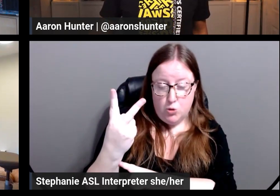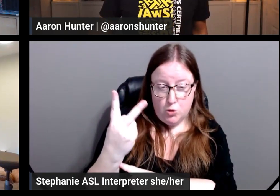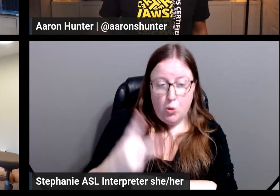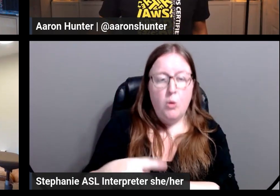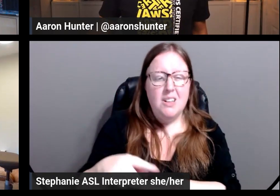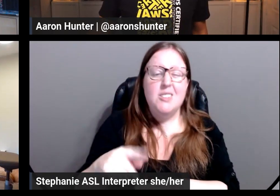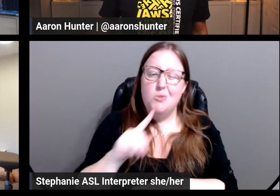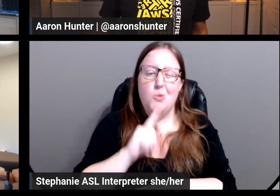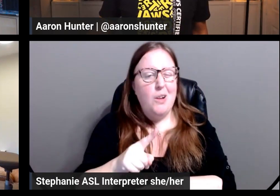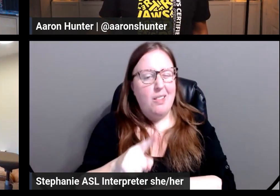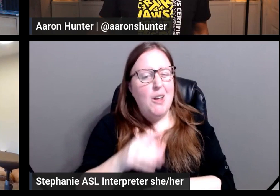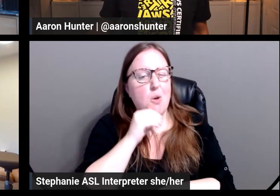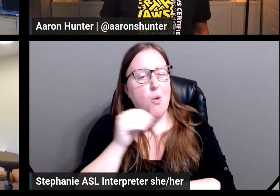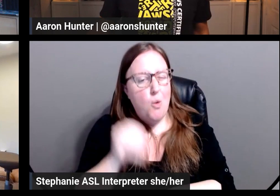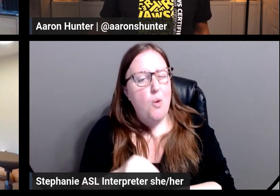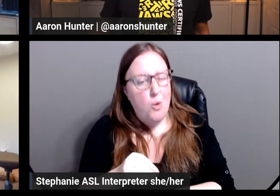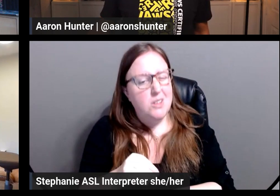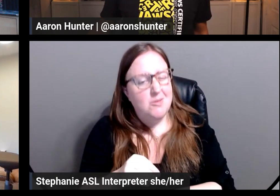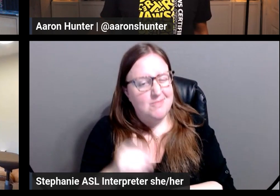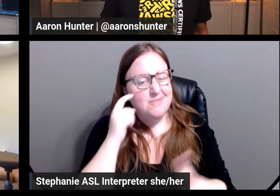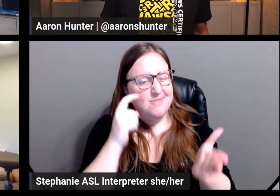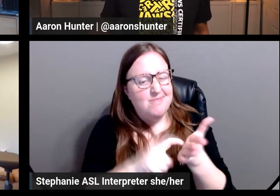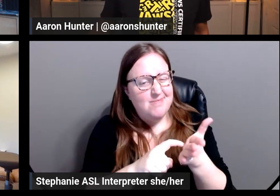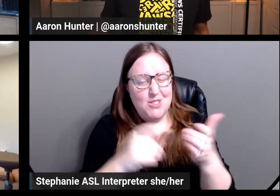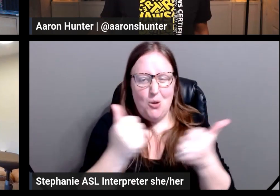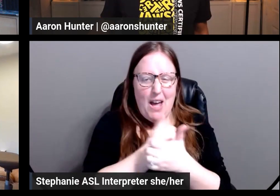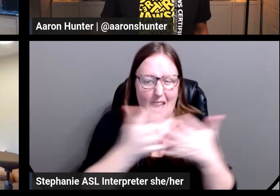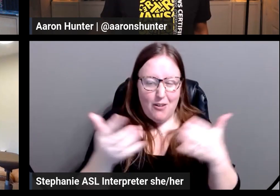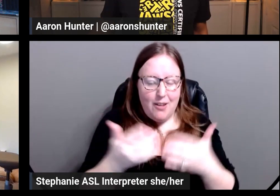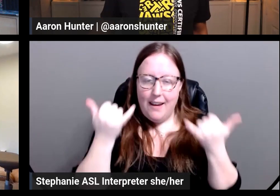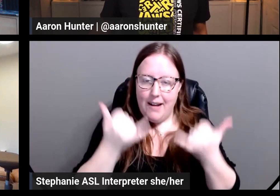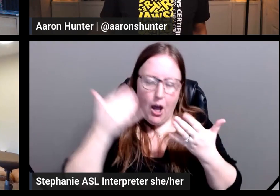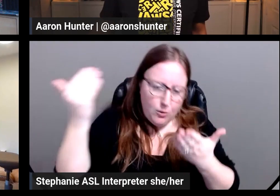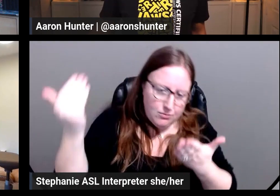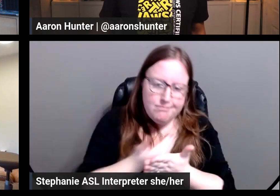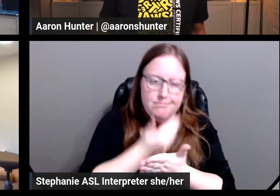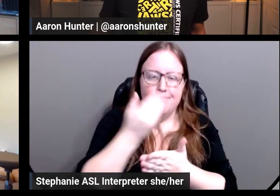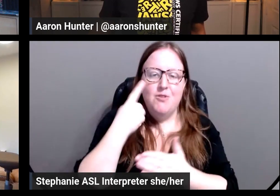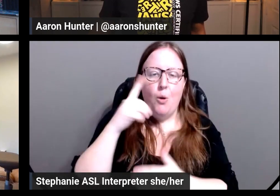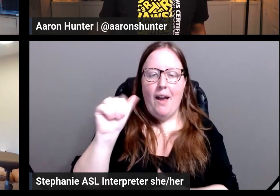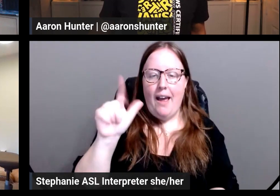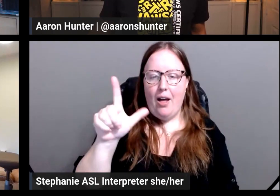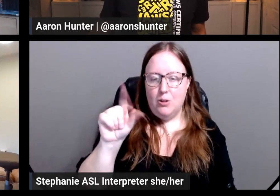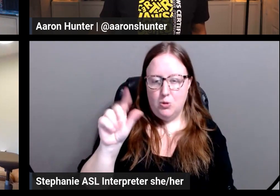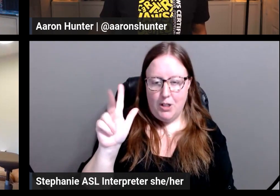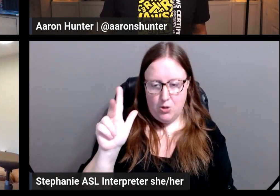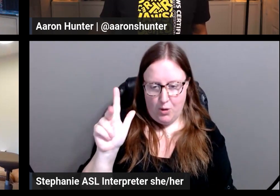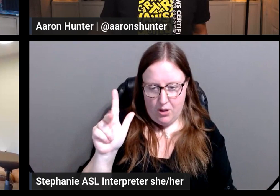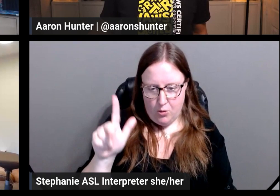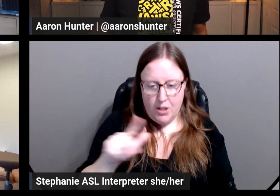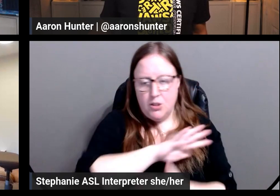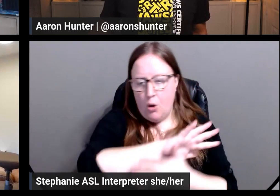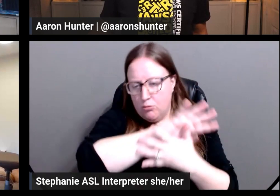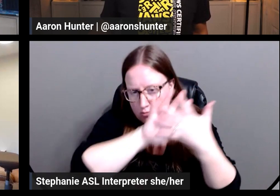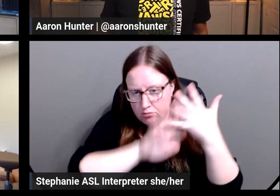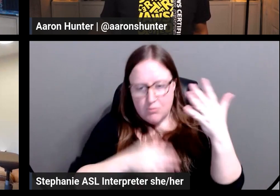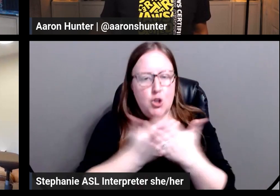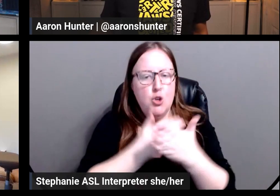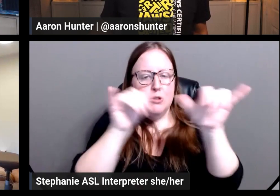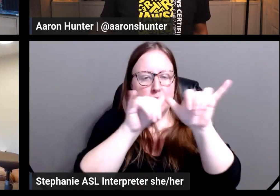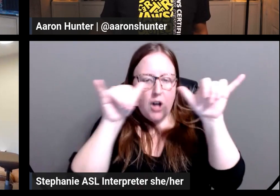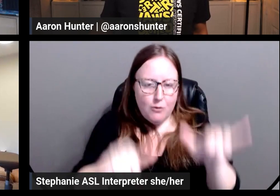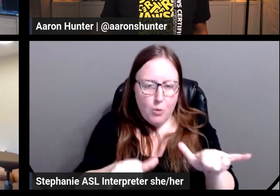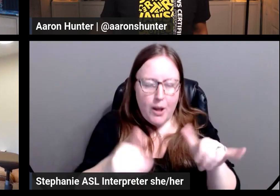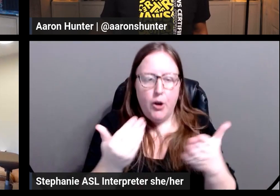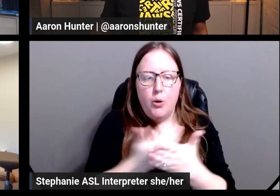show its age. And so everything is really refreshed in AL 2023. So you get, all the new software, new core components